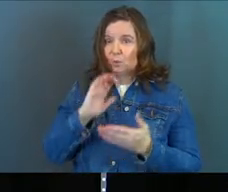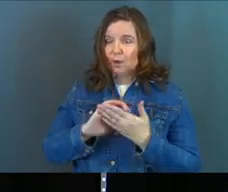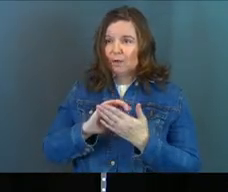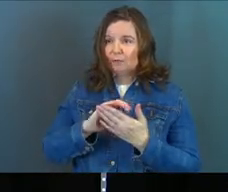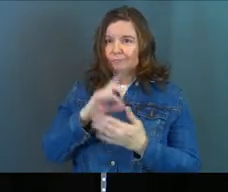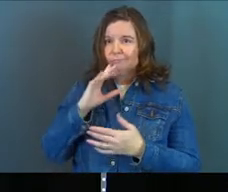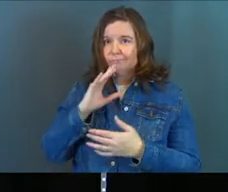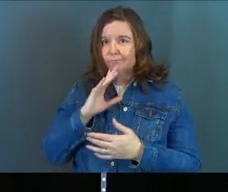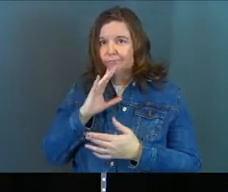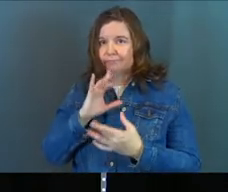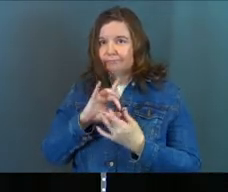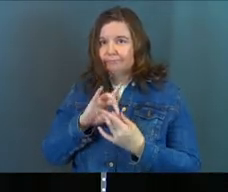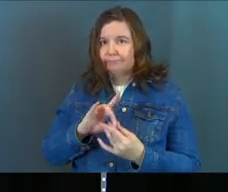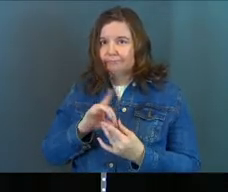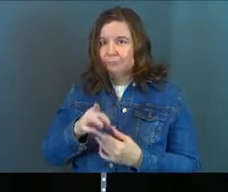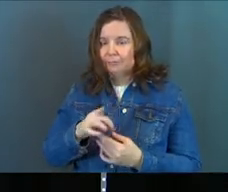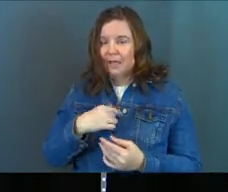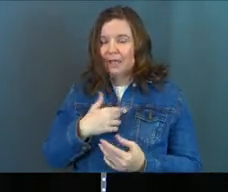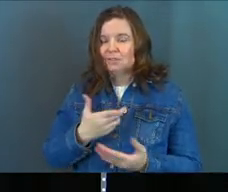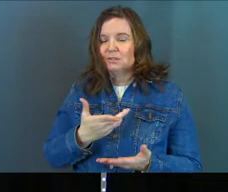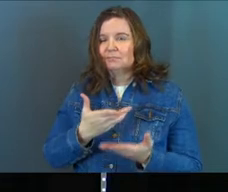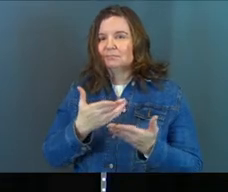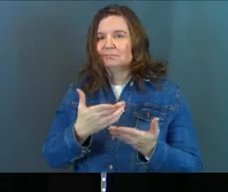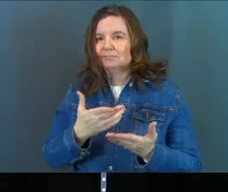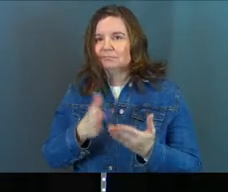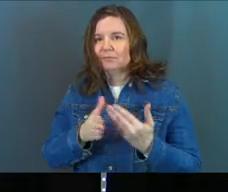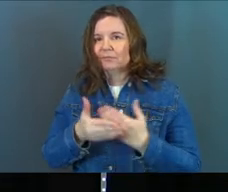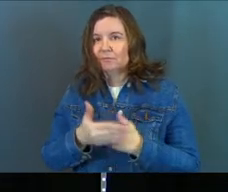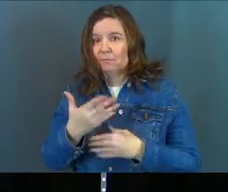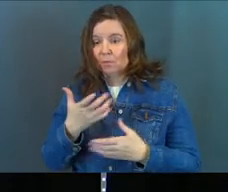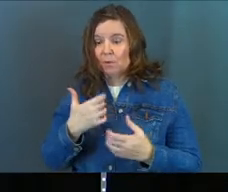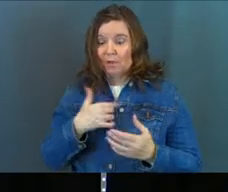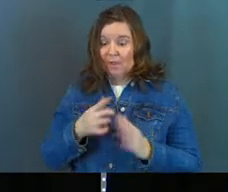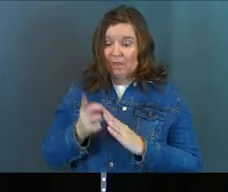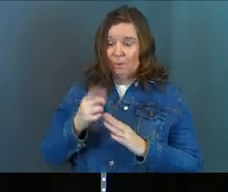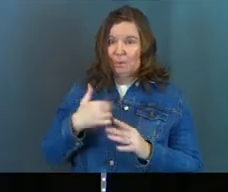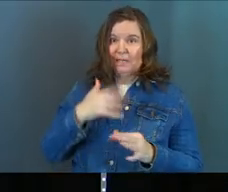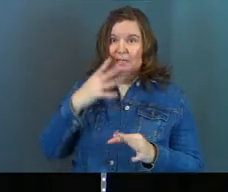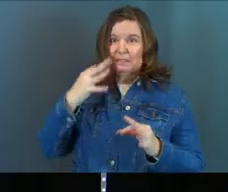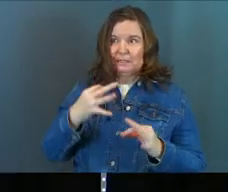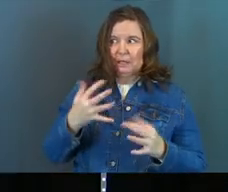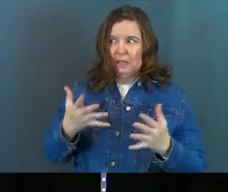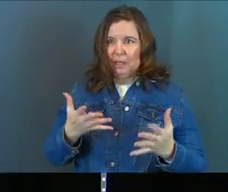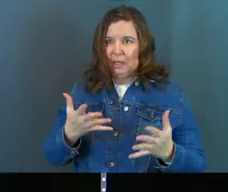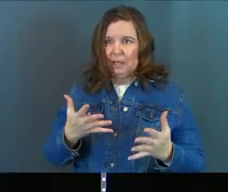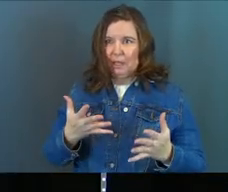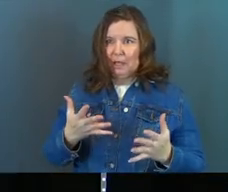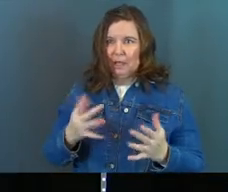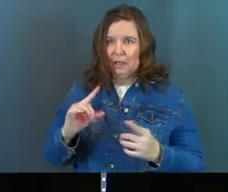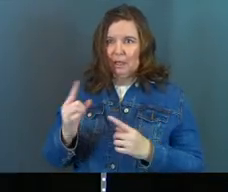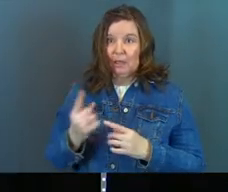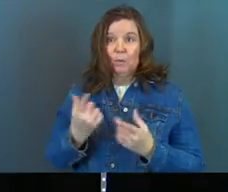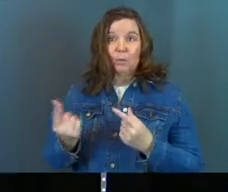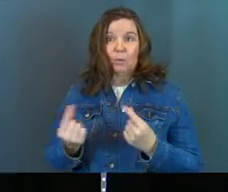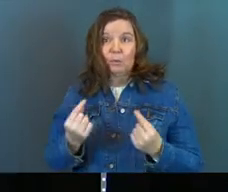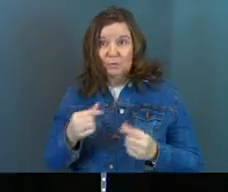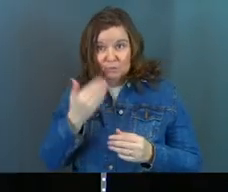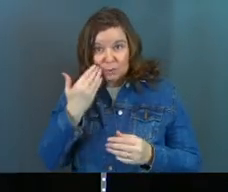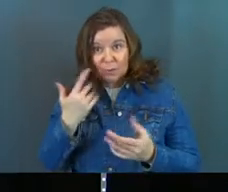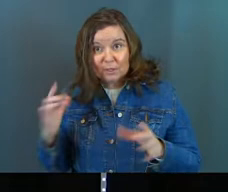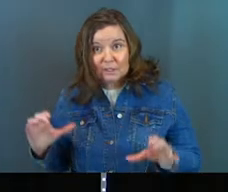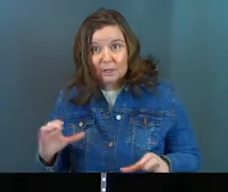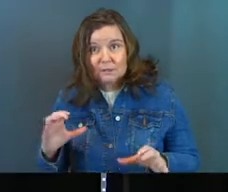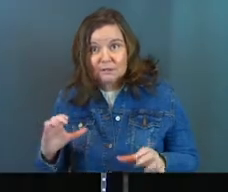attracted to him and she propositions him. And in that moment, he has a decision to make. And what does he do? Do you know